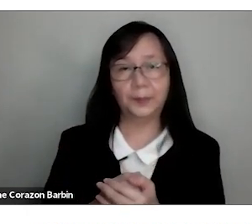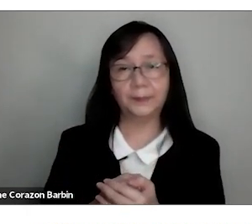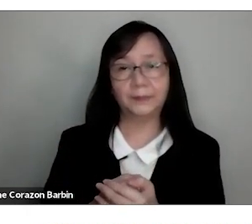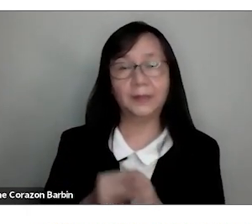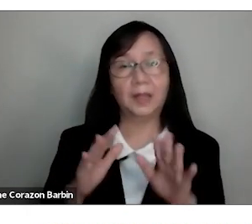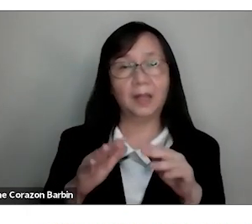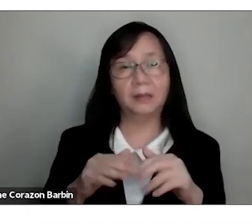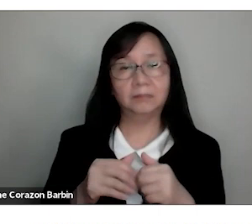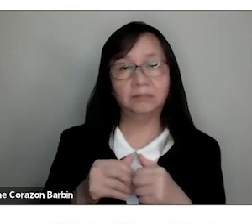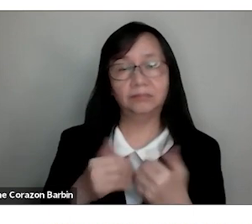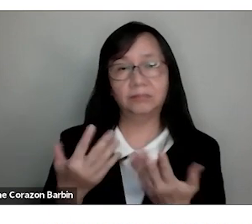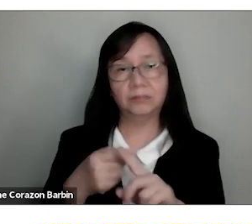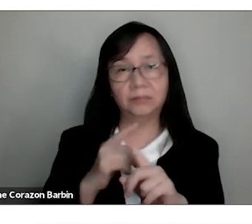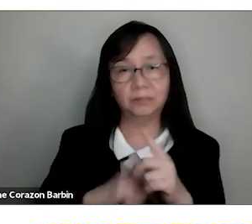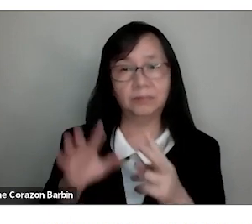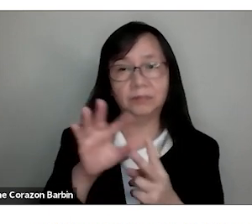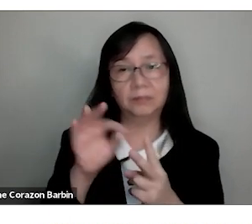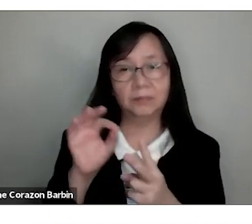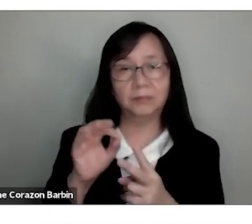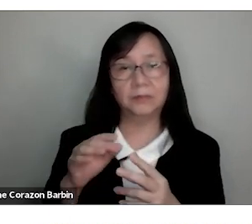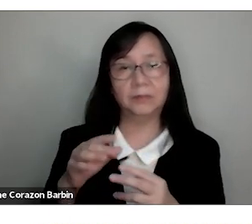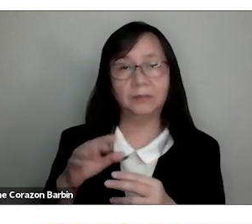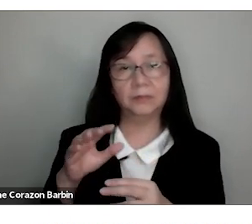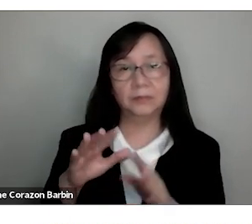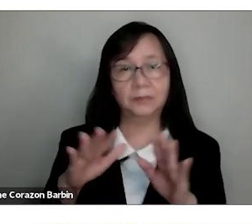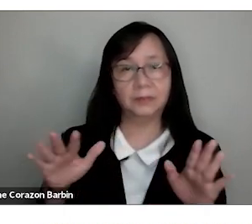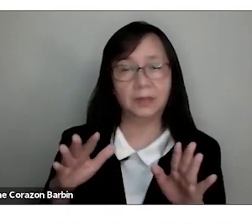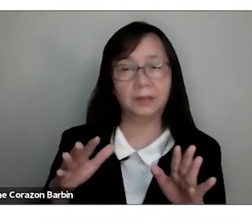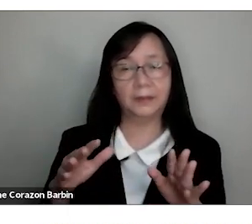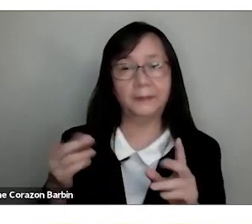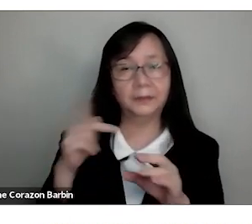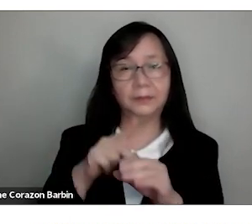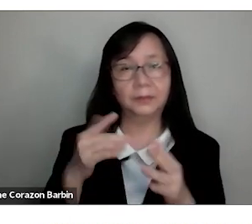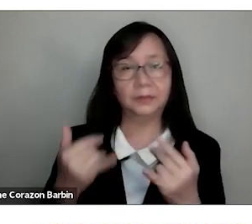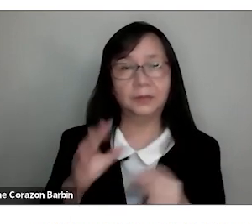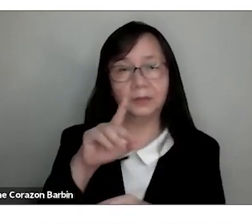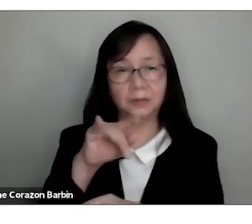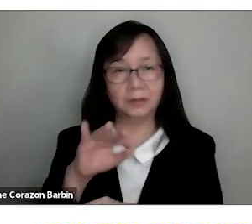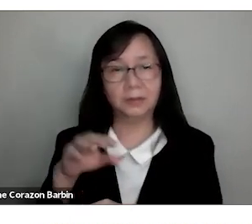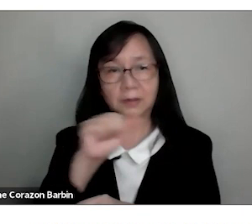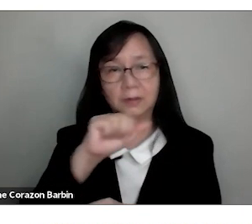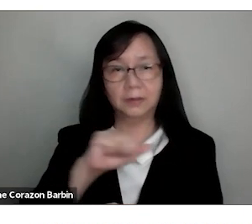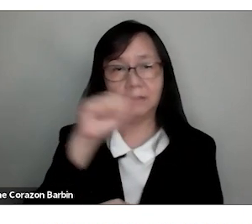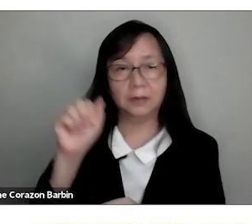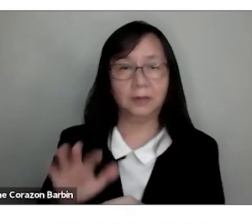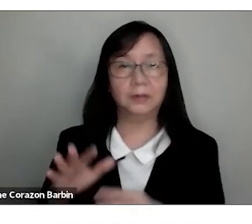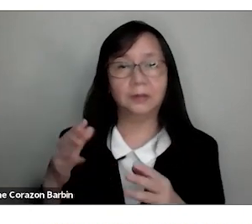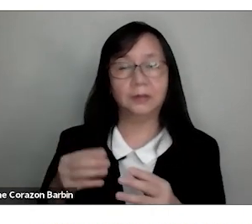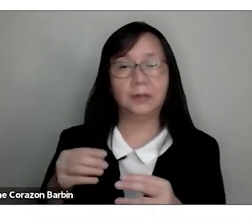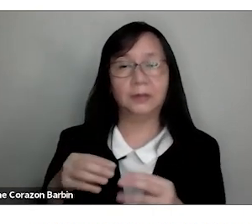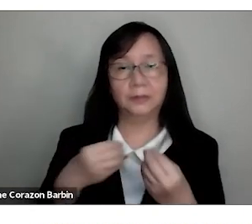How on the selection of delegates, CRC Asia was given around a month to